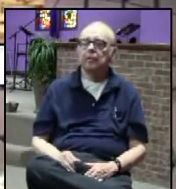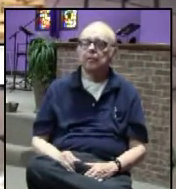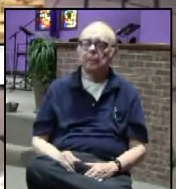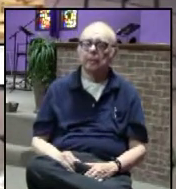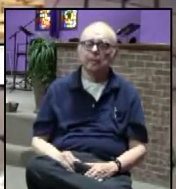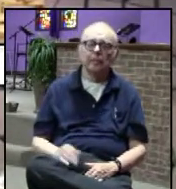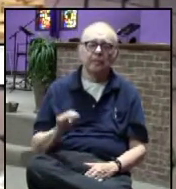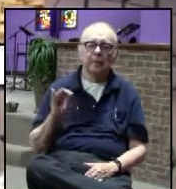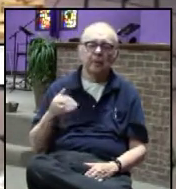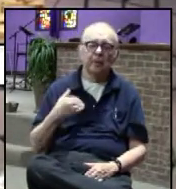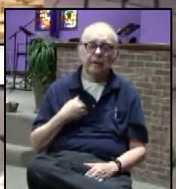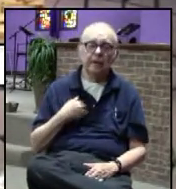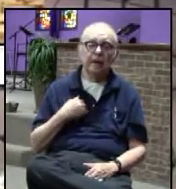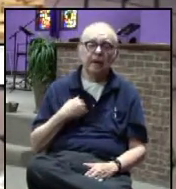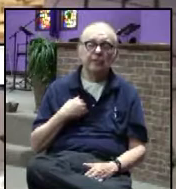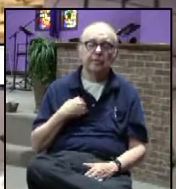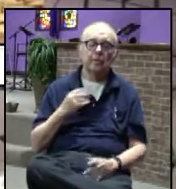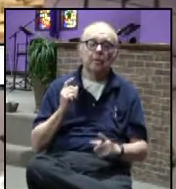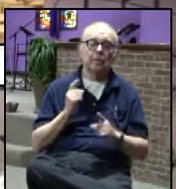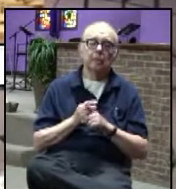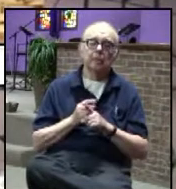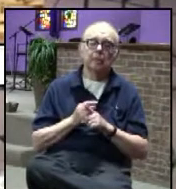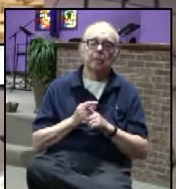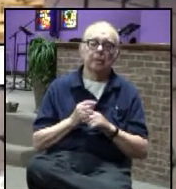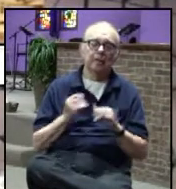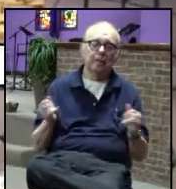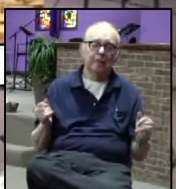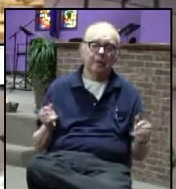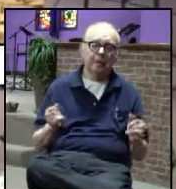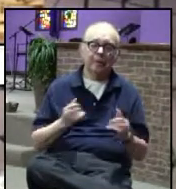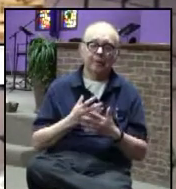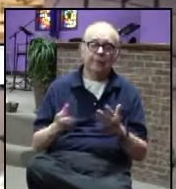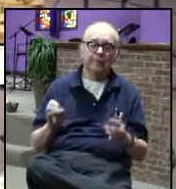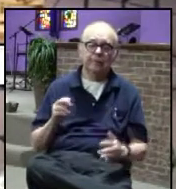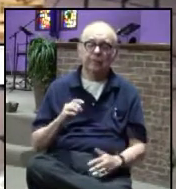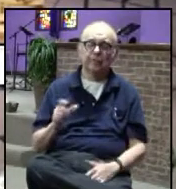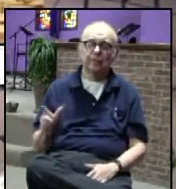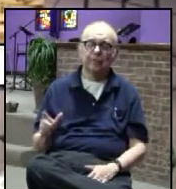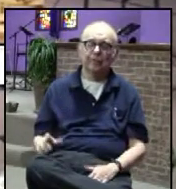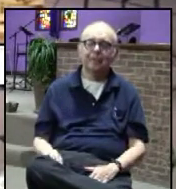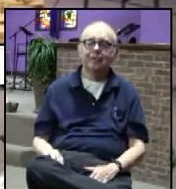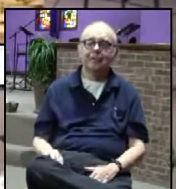They still have landlines. And those things are cool.